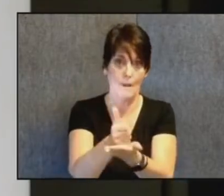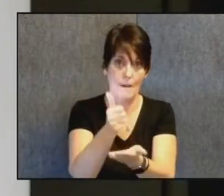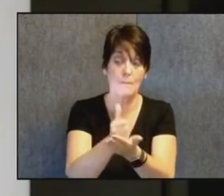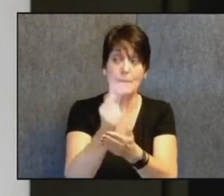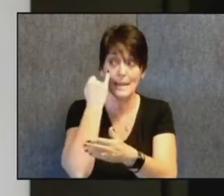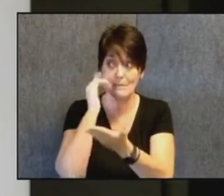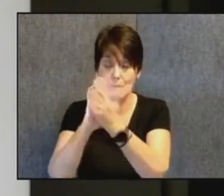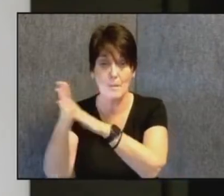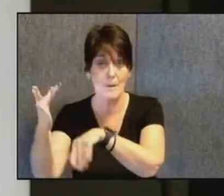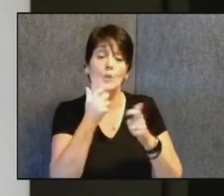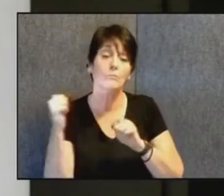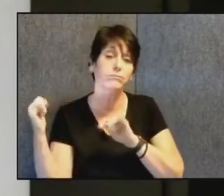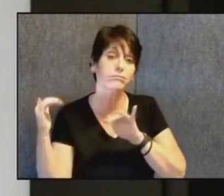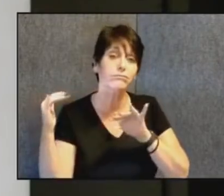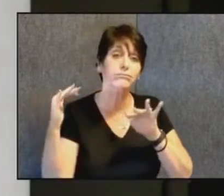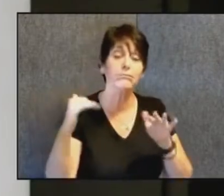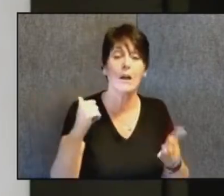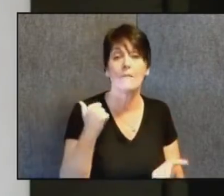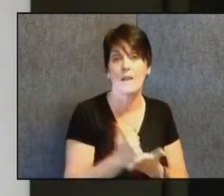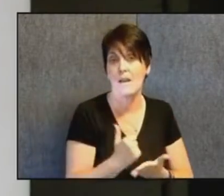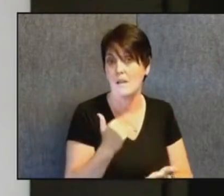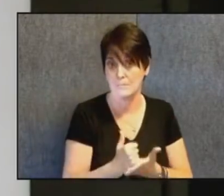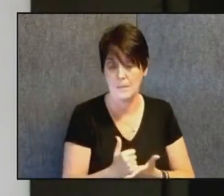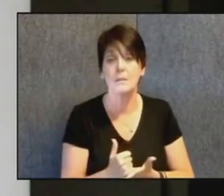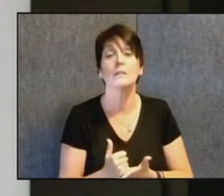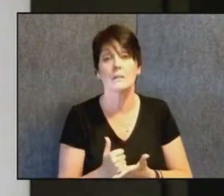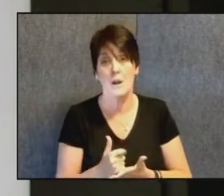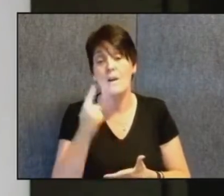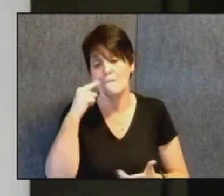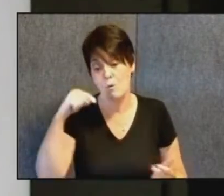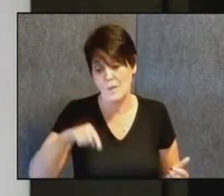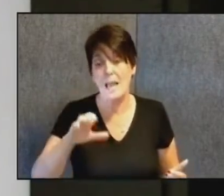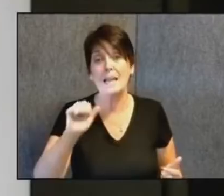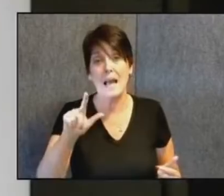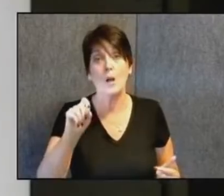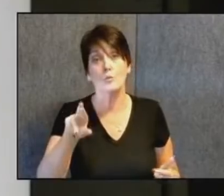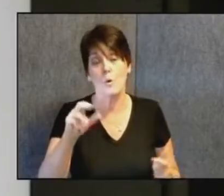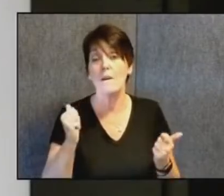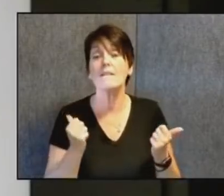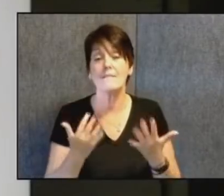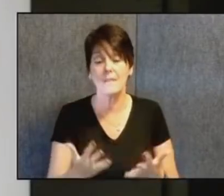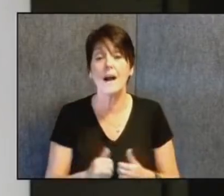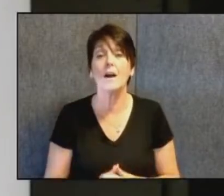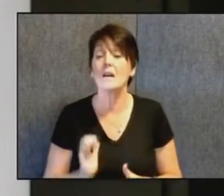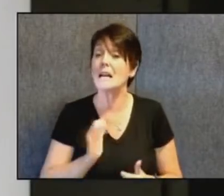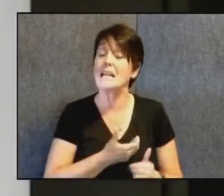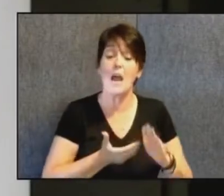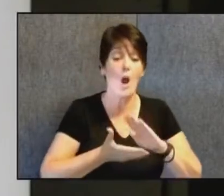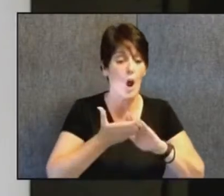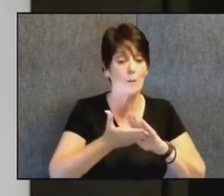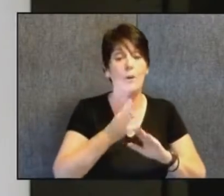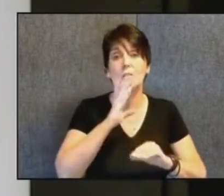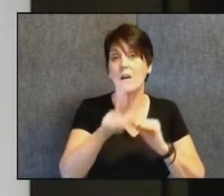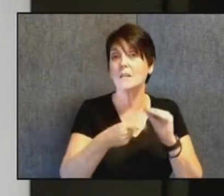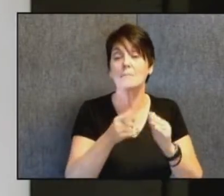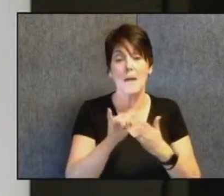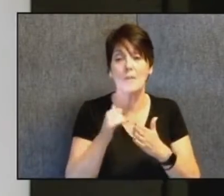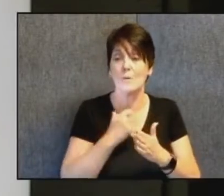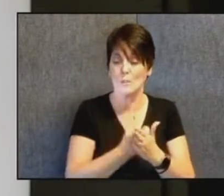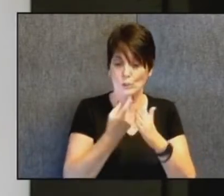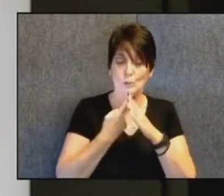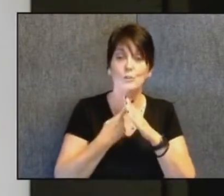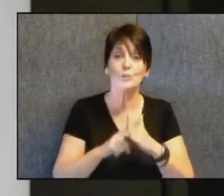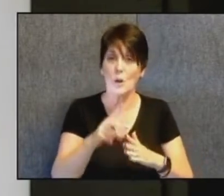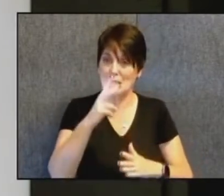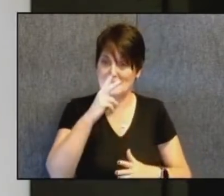become available into the Caldor Fire. And as our operations talked about it, we're starting to see the